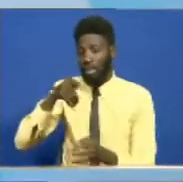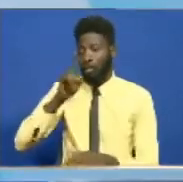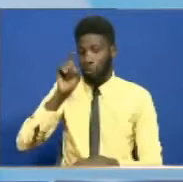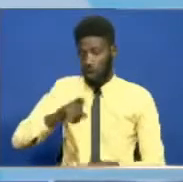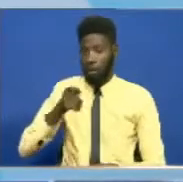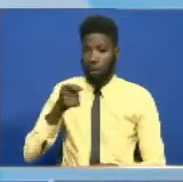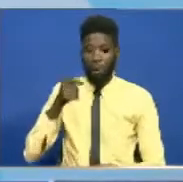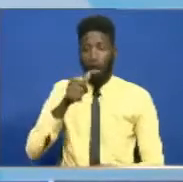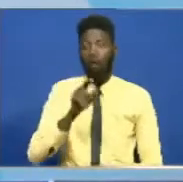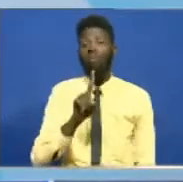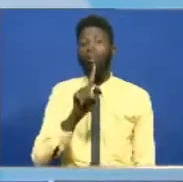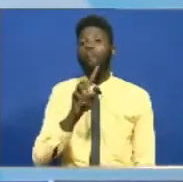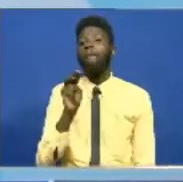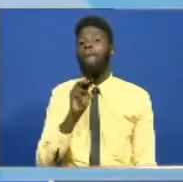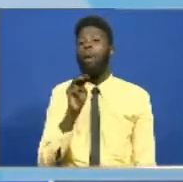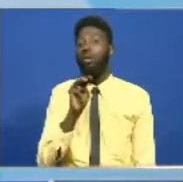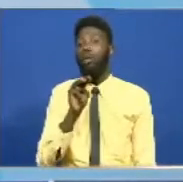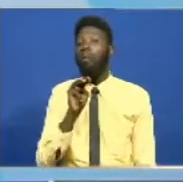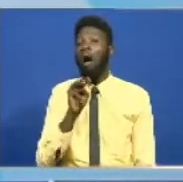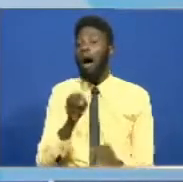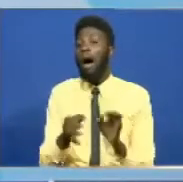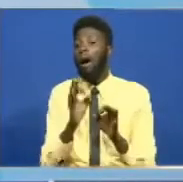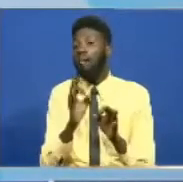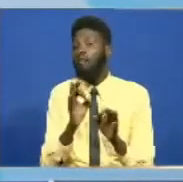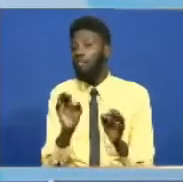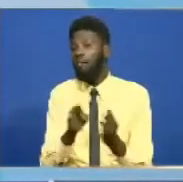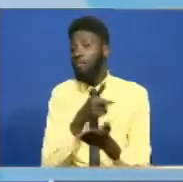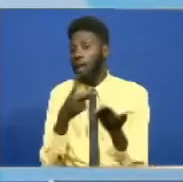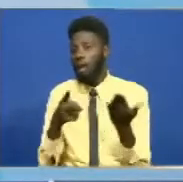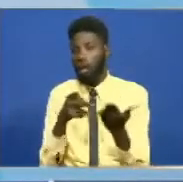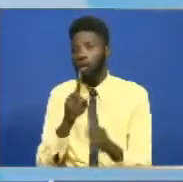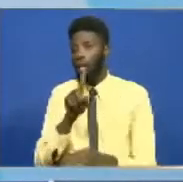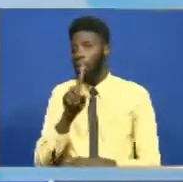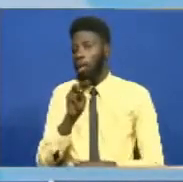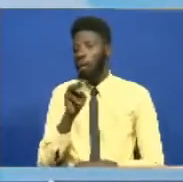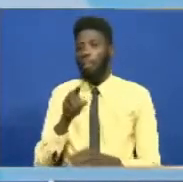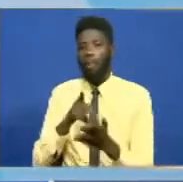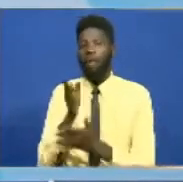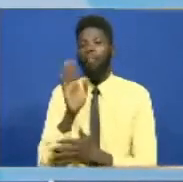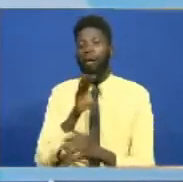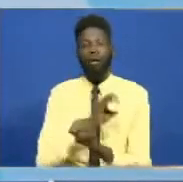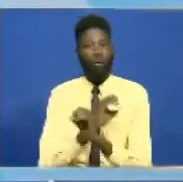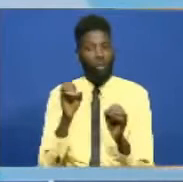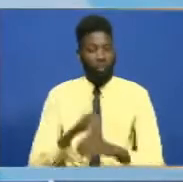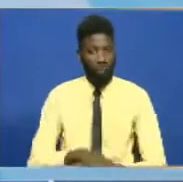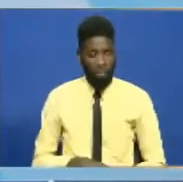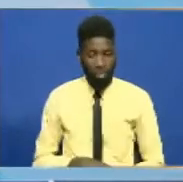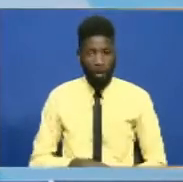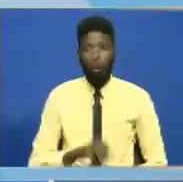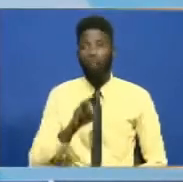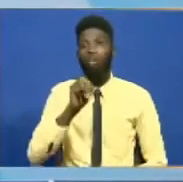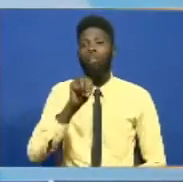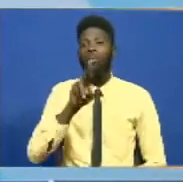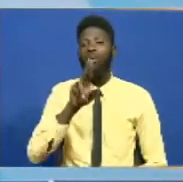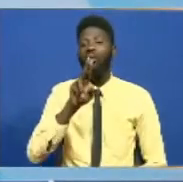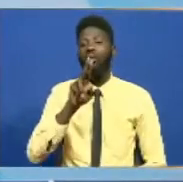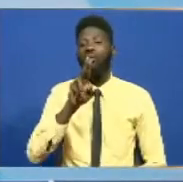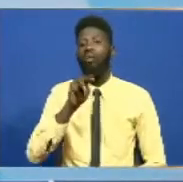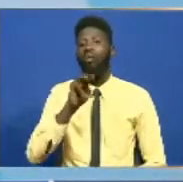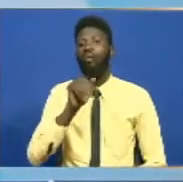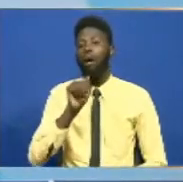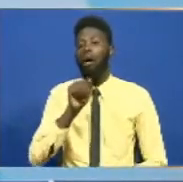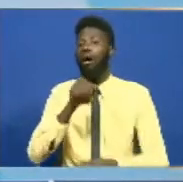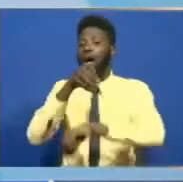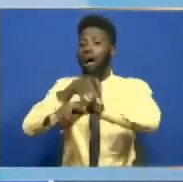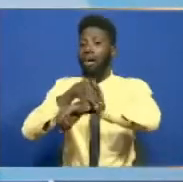of 1 million shillings. ODM National Elections Board Chairperson Catherine Mumma is advising interested